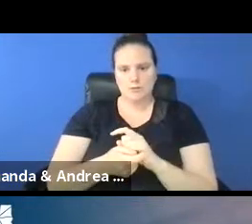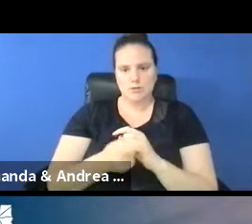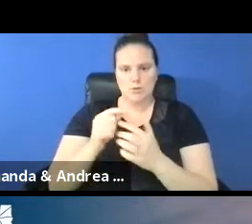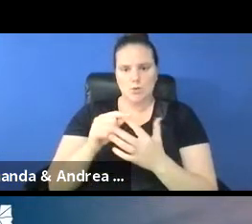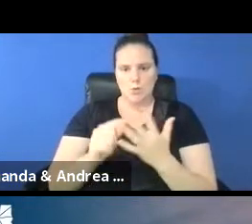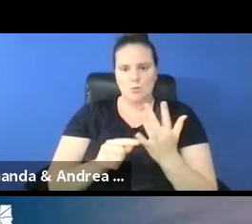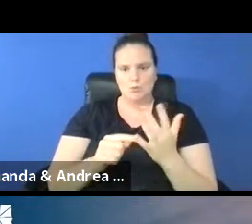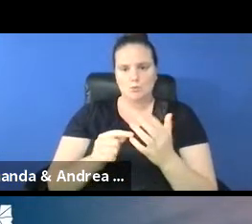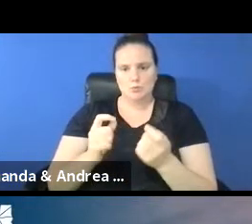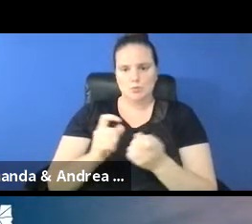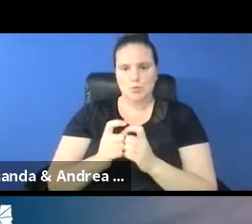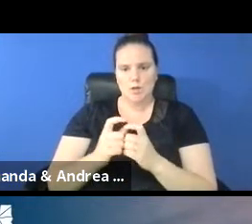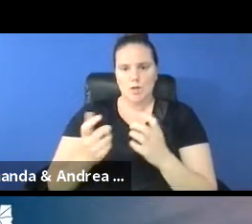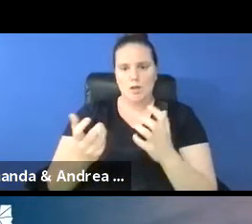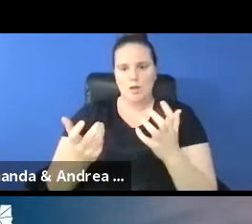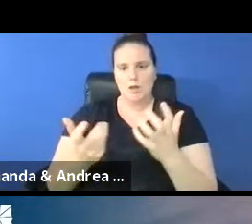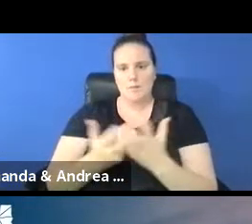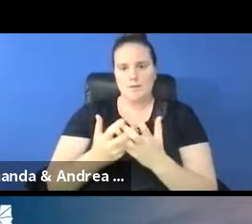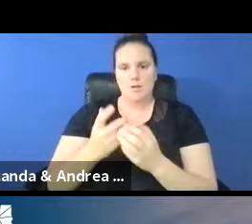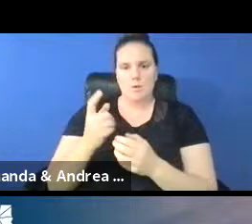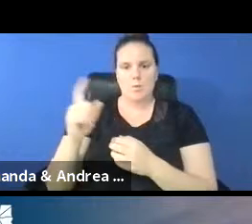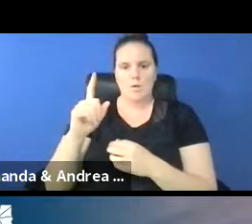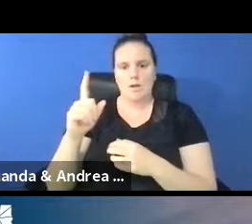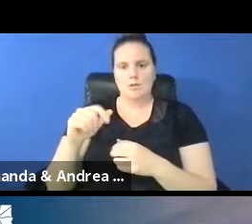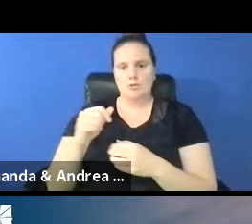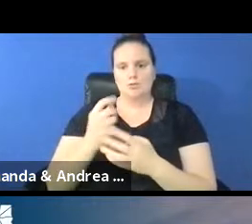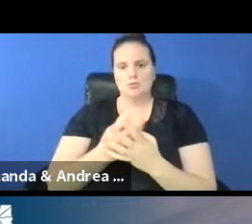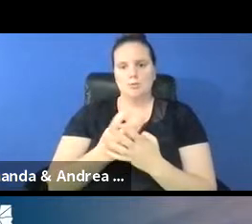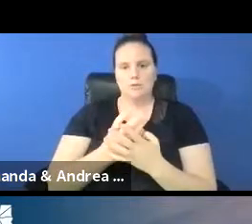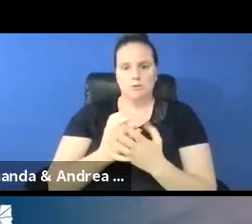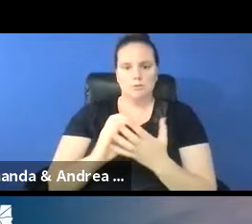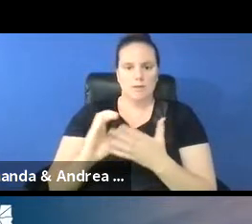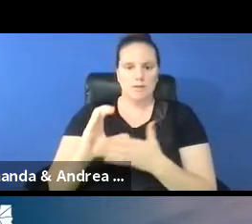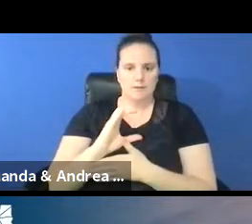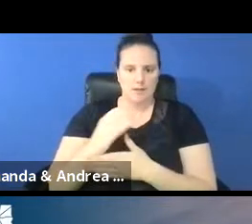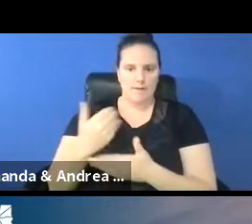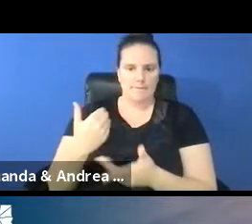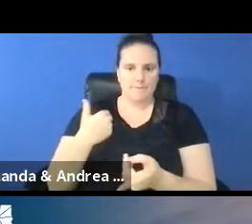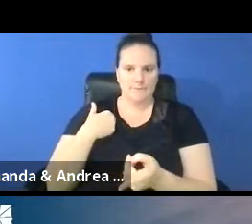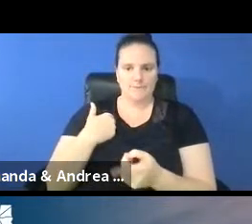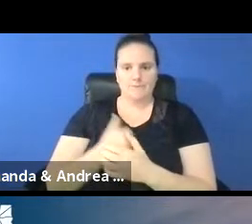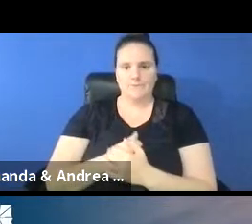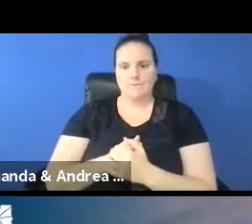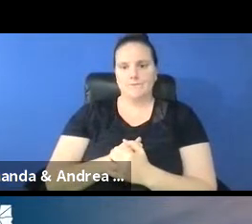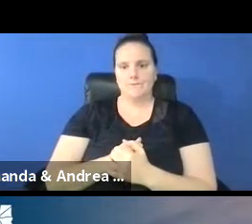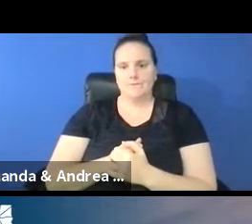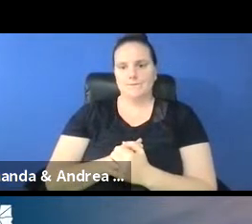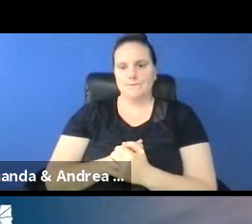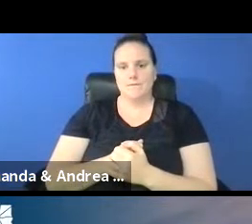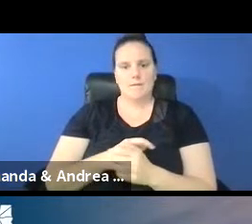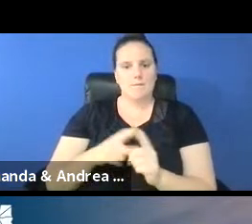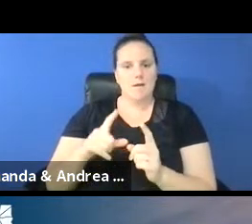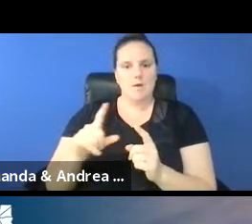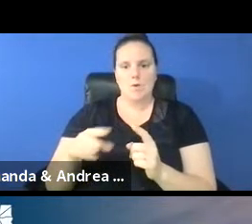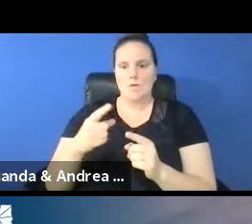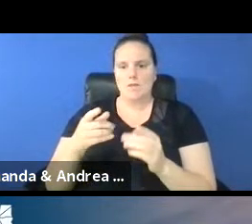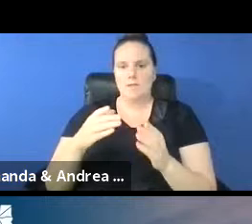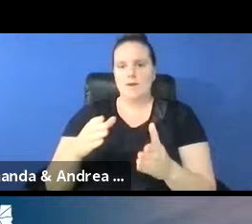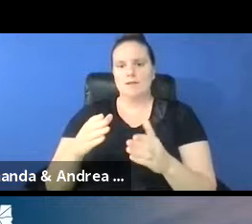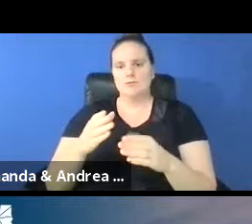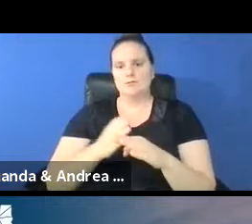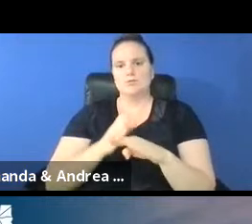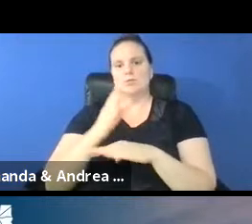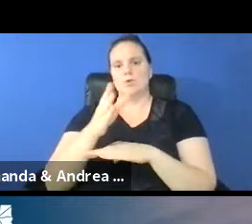to accommodate where the screening criteria takes us. But there's only so many ways to cross a